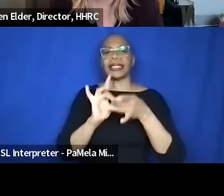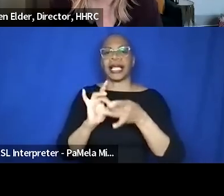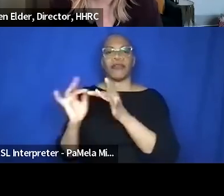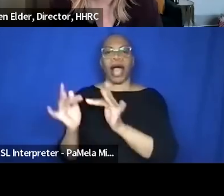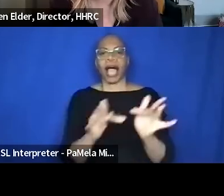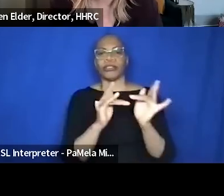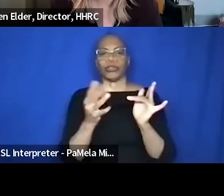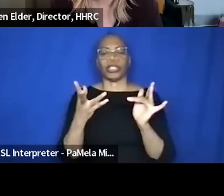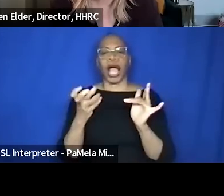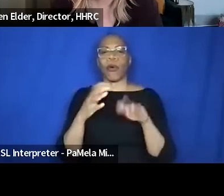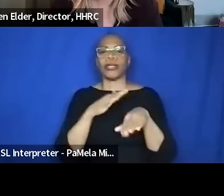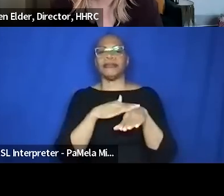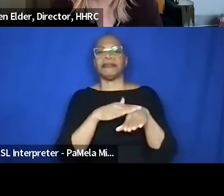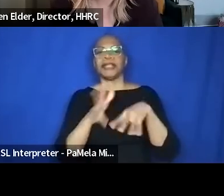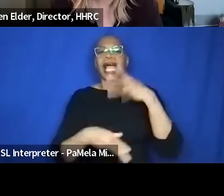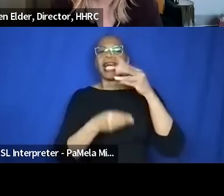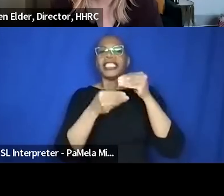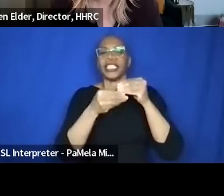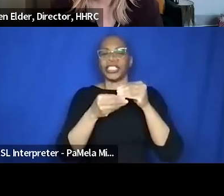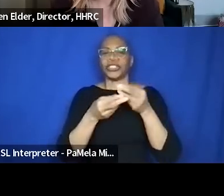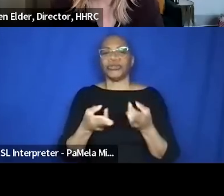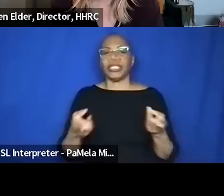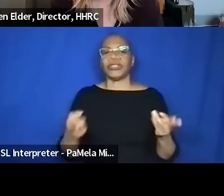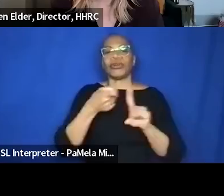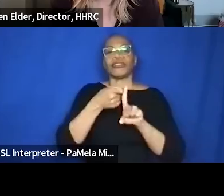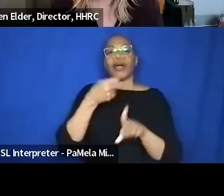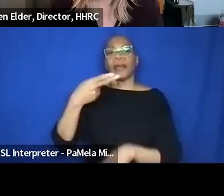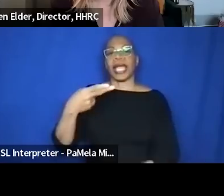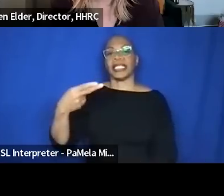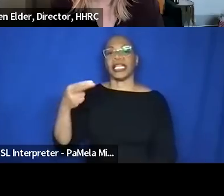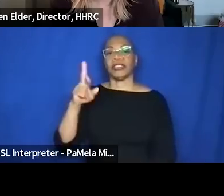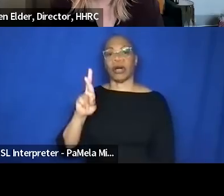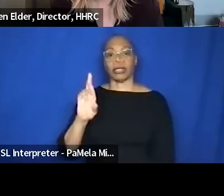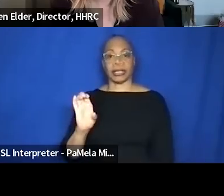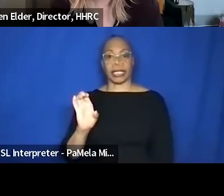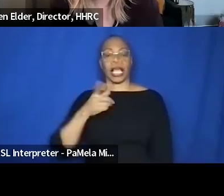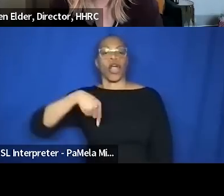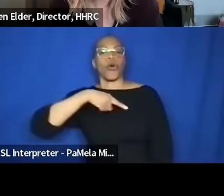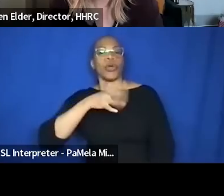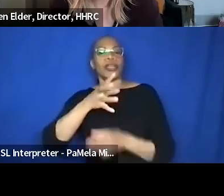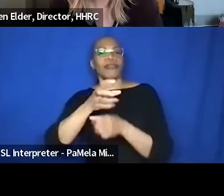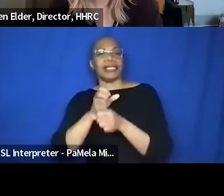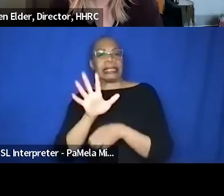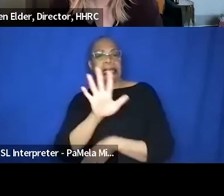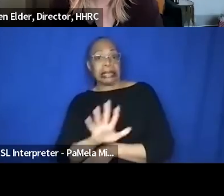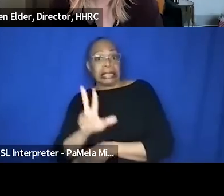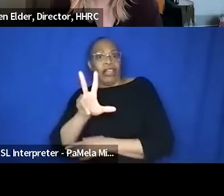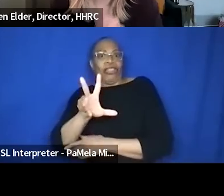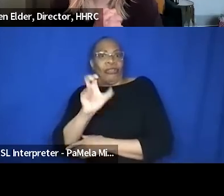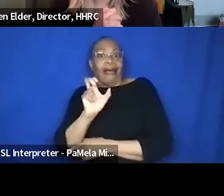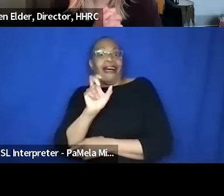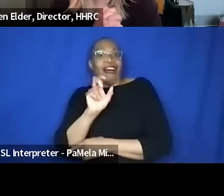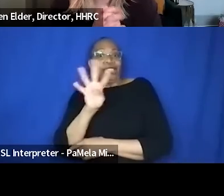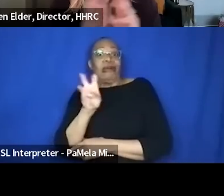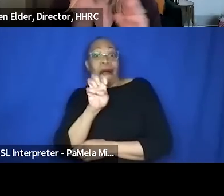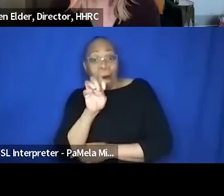flag additional resources from HHRC. We received about 300 questions during the webinar,